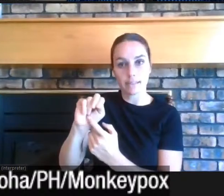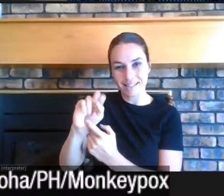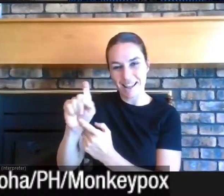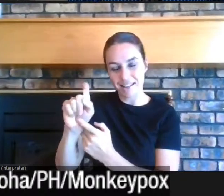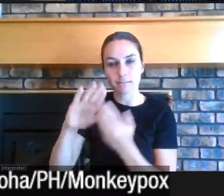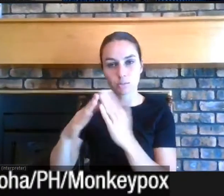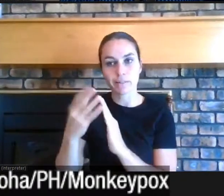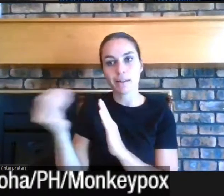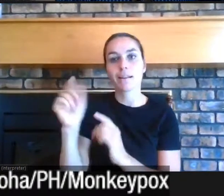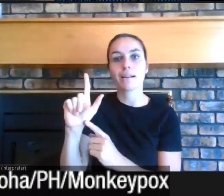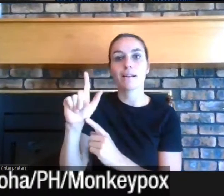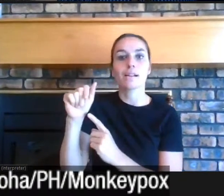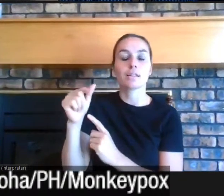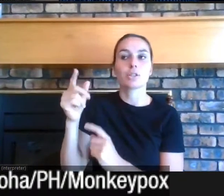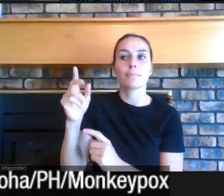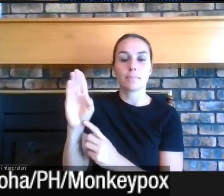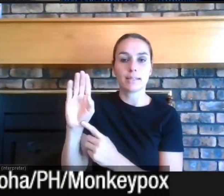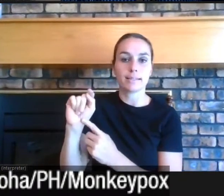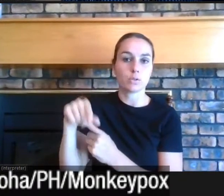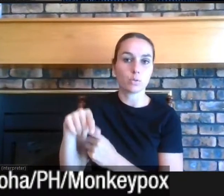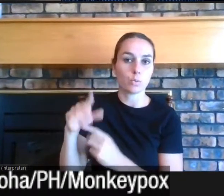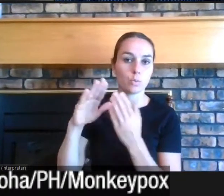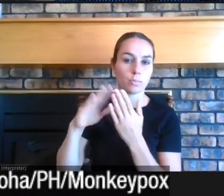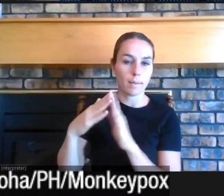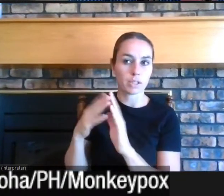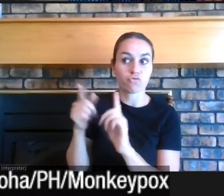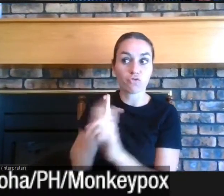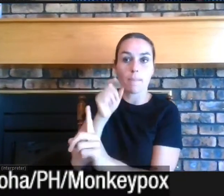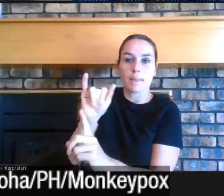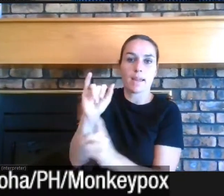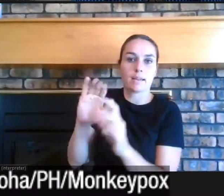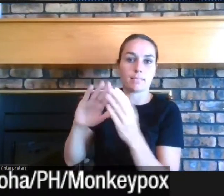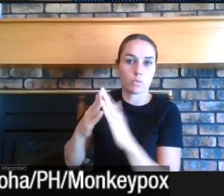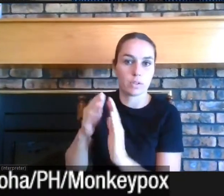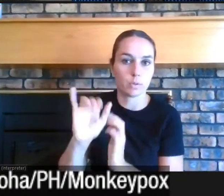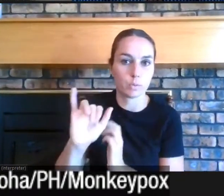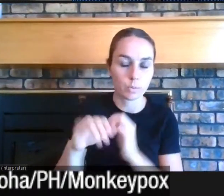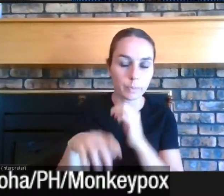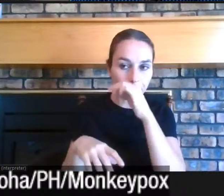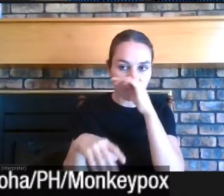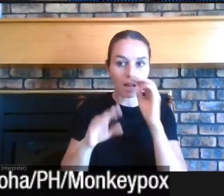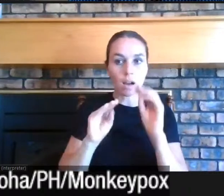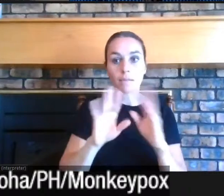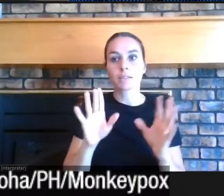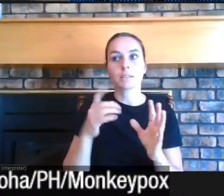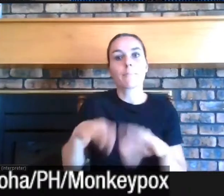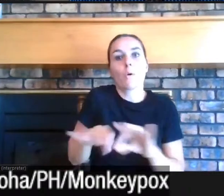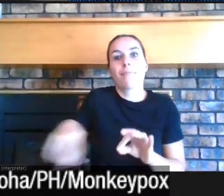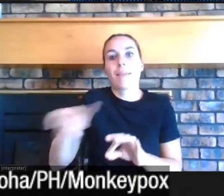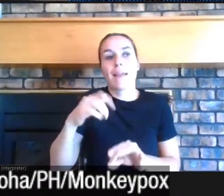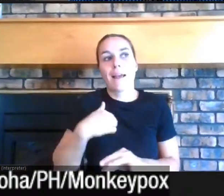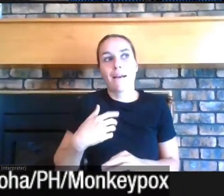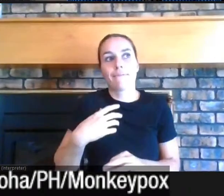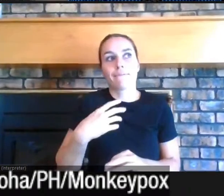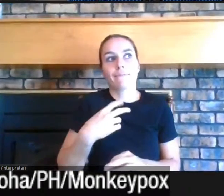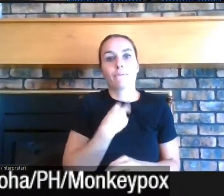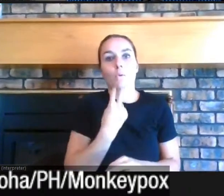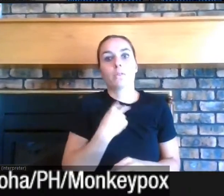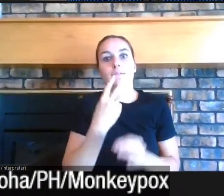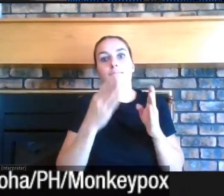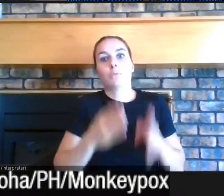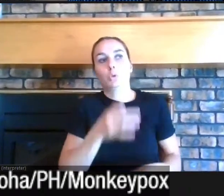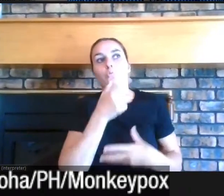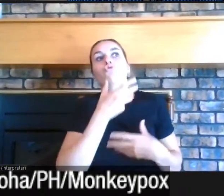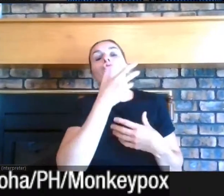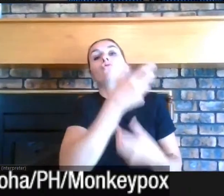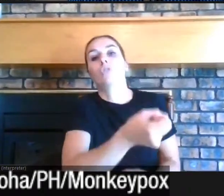LGBT population specifically within that community. As we know that having a trusted voice who's grounded in the community, has relationships,